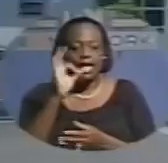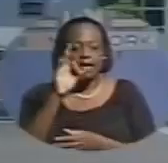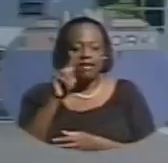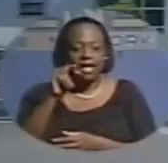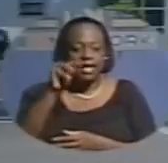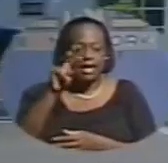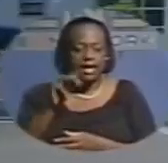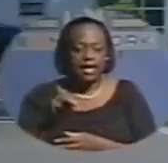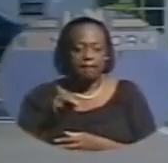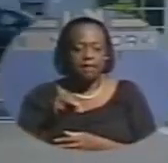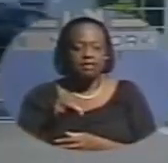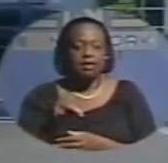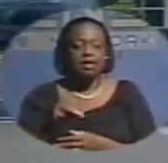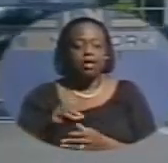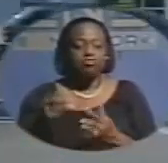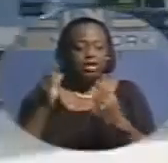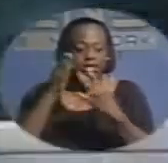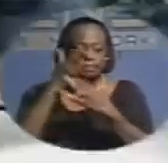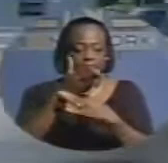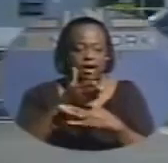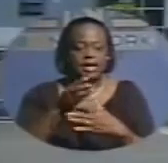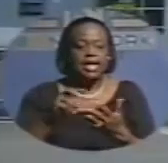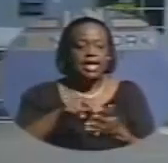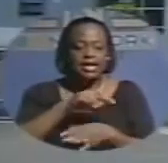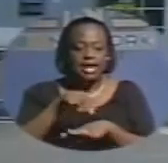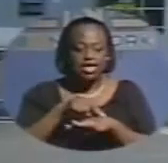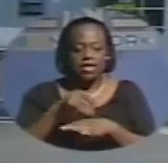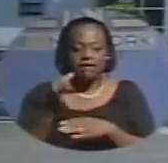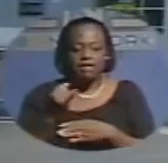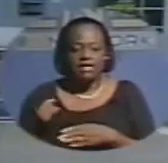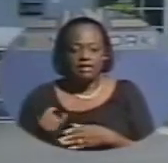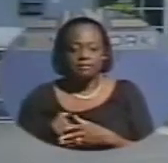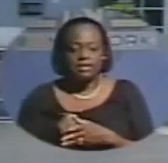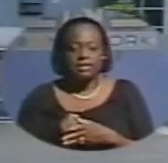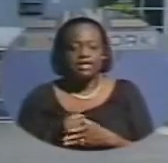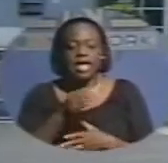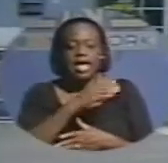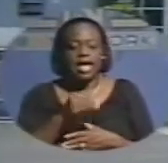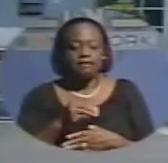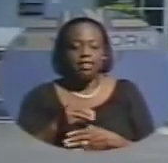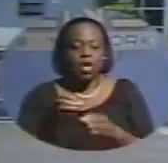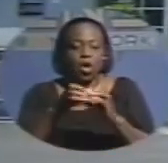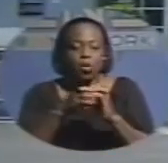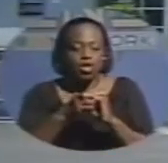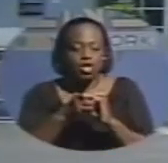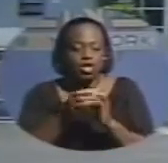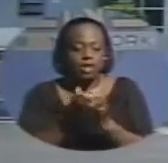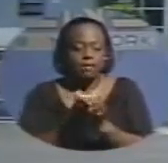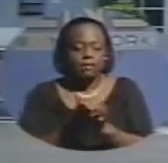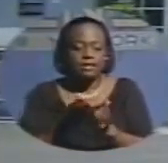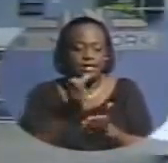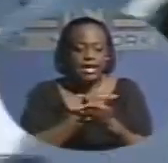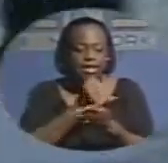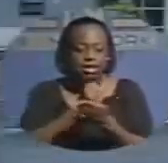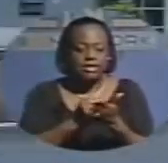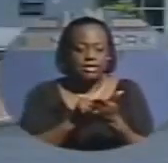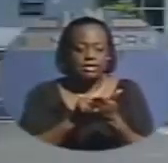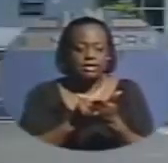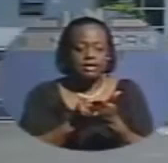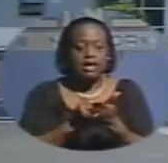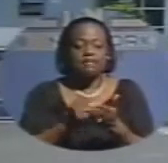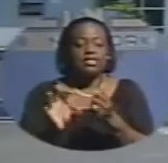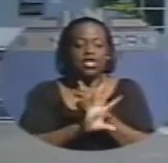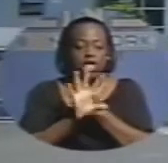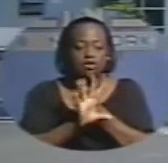a transparent national investment policy, further incentivized Bahamian ownership in the tourism and manufacturing sectors, created the